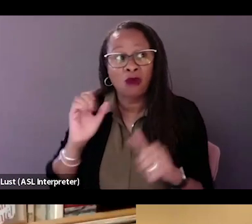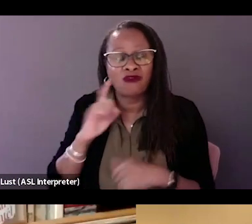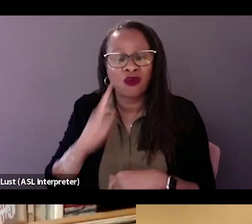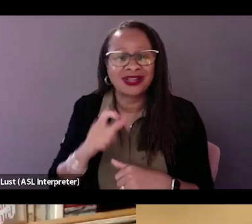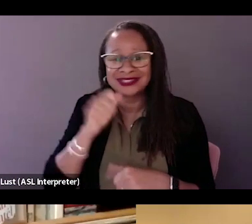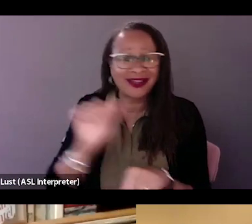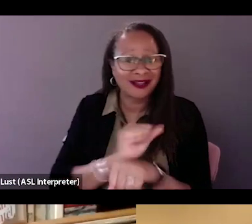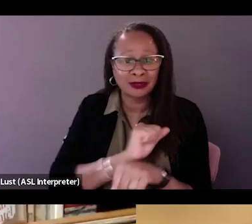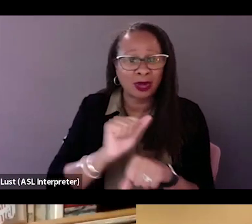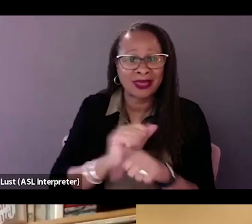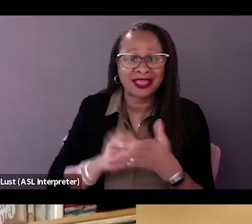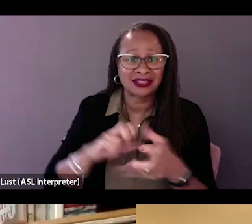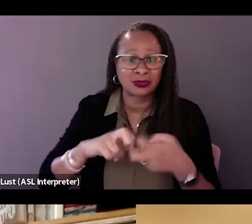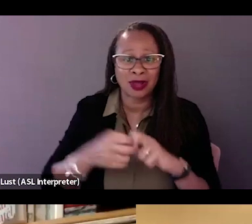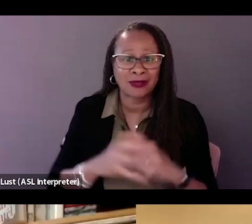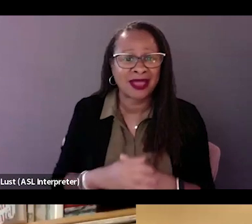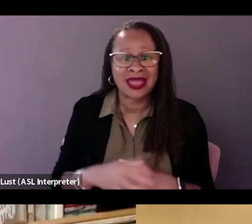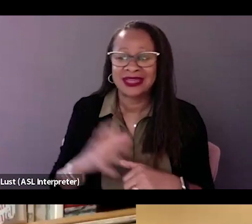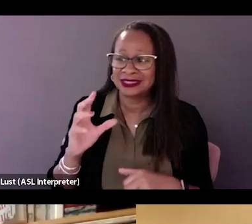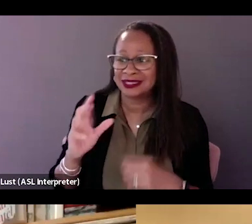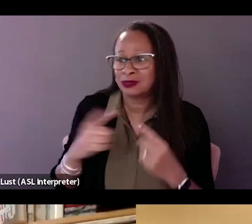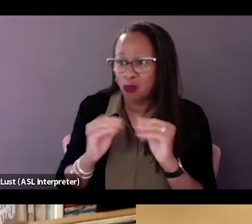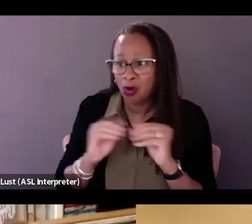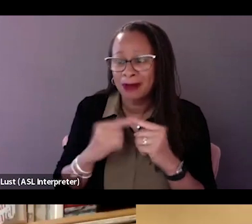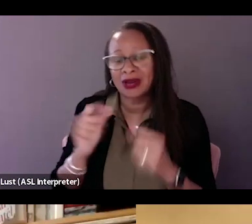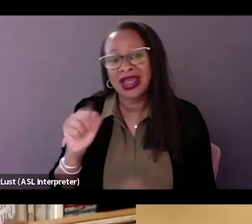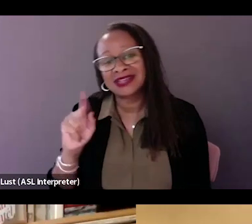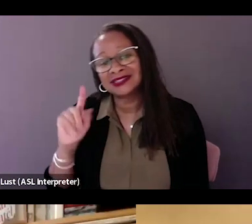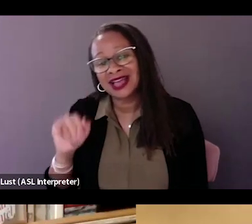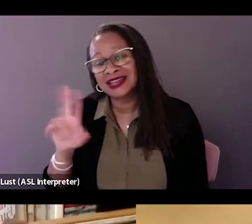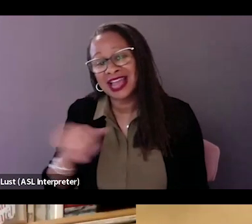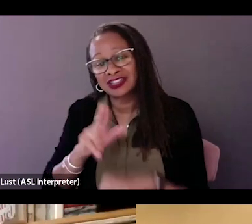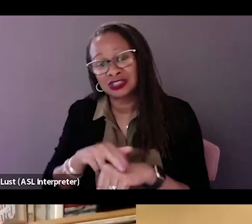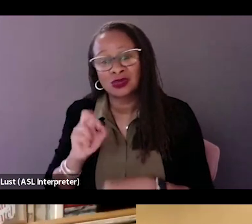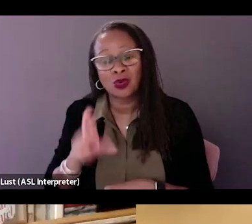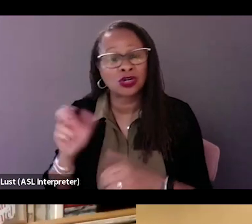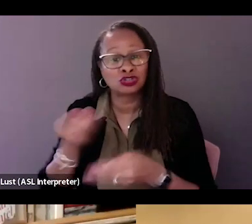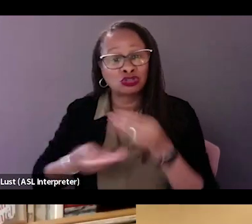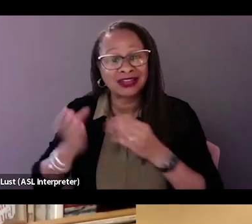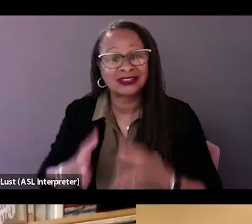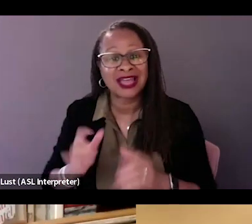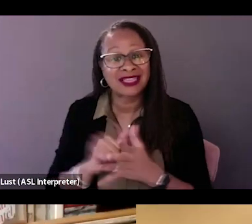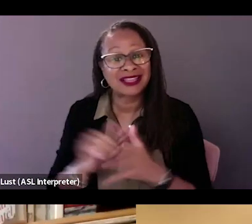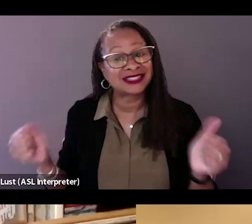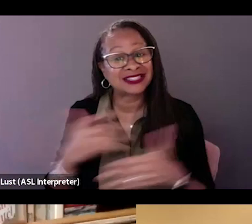It's traitors or anti-nationalists and stuff. That was just kind of a scary moment.